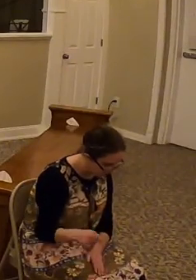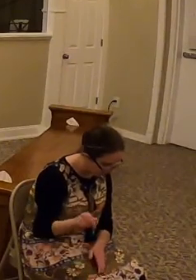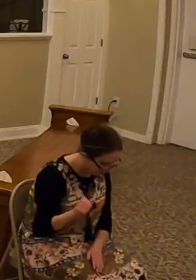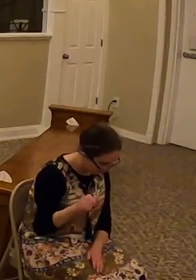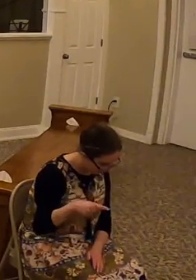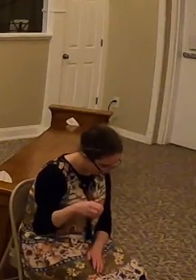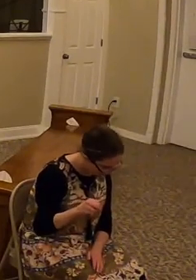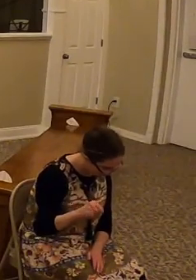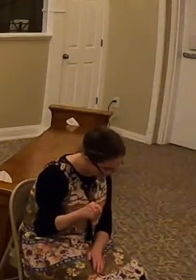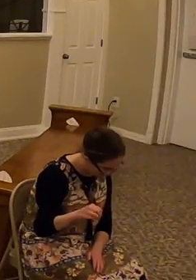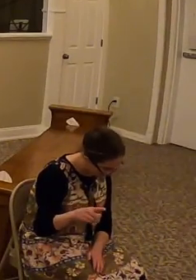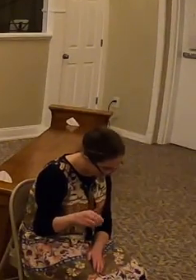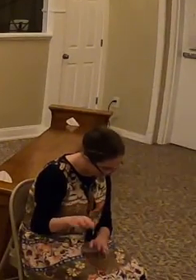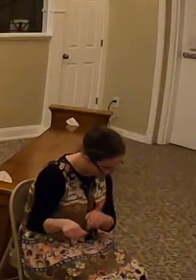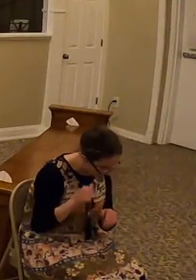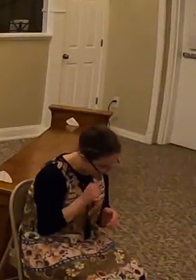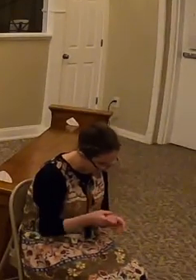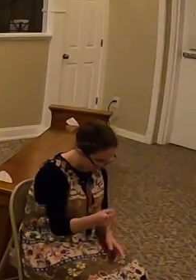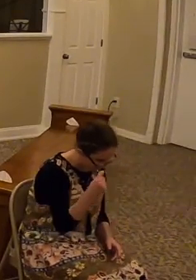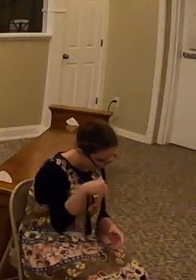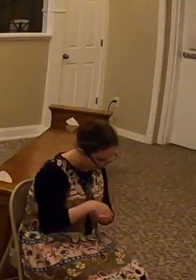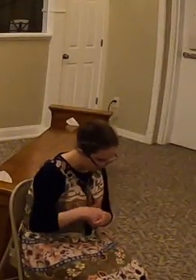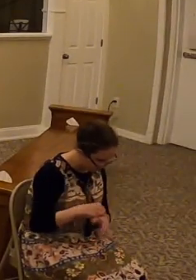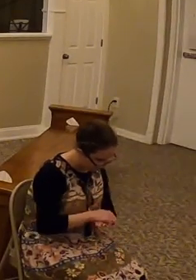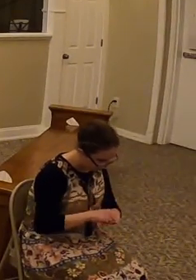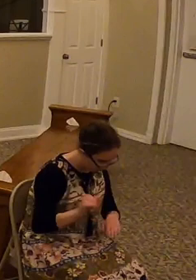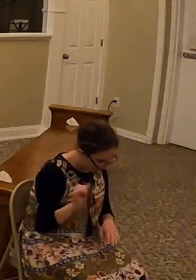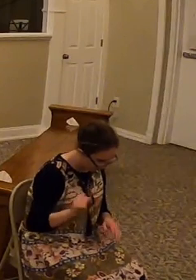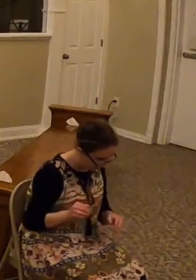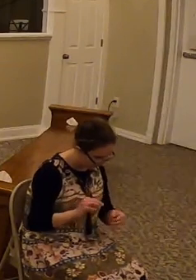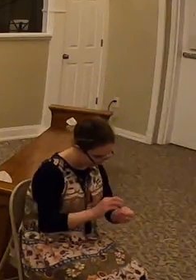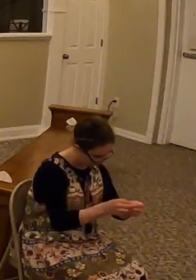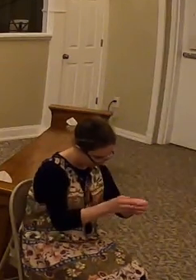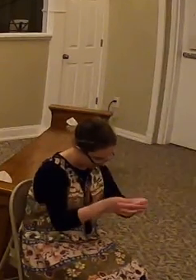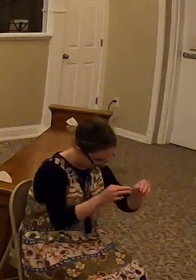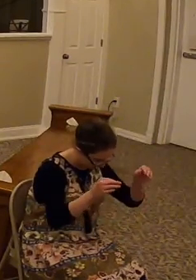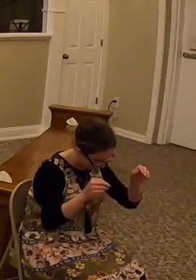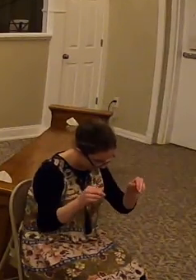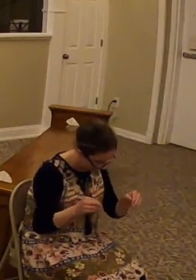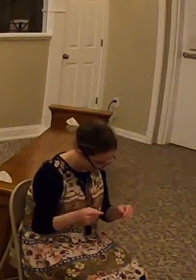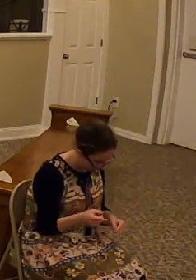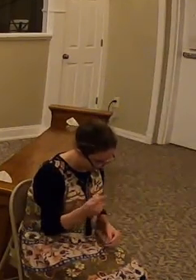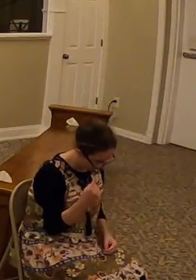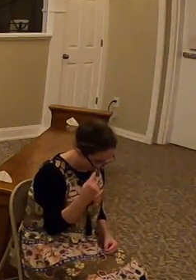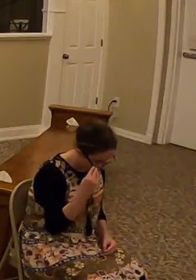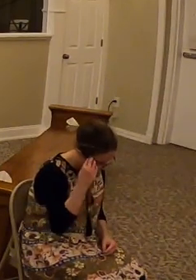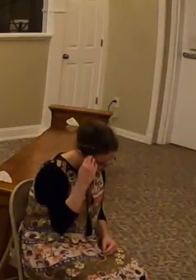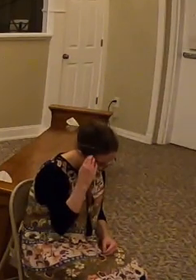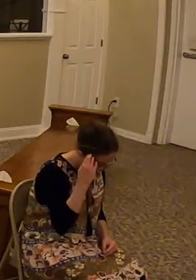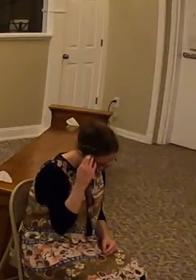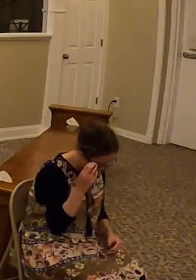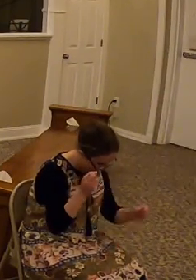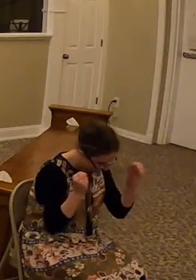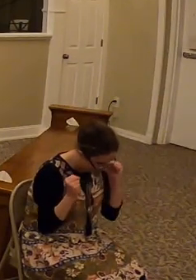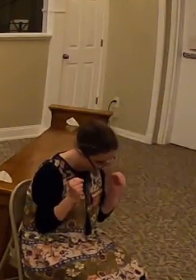word apostolos does not appear in most English translation, but does appear in the Greek on this particular scripture. Strong's word